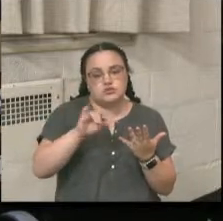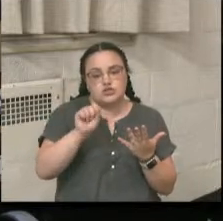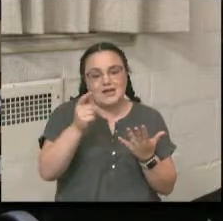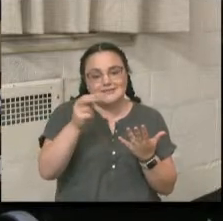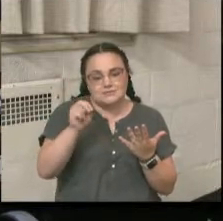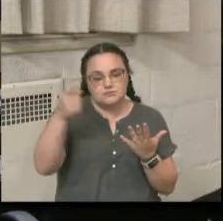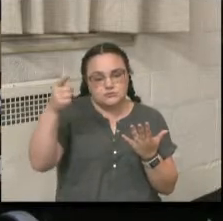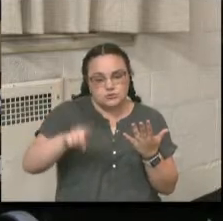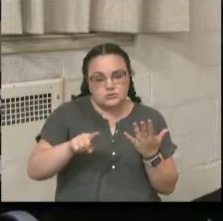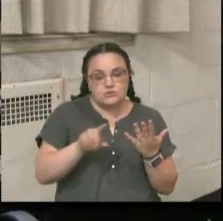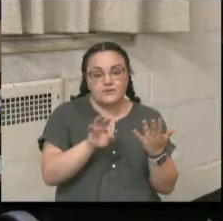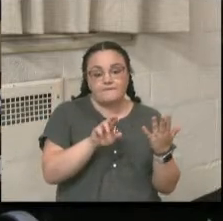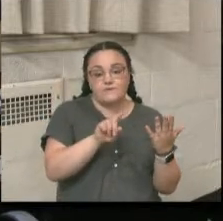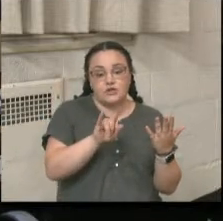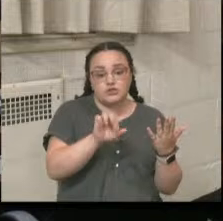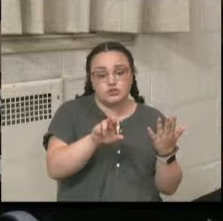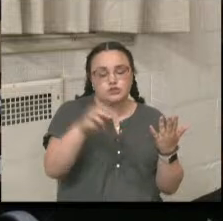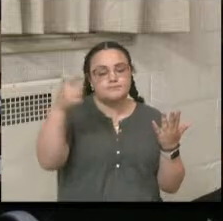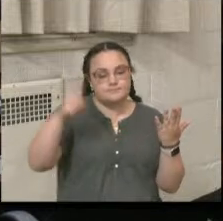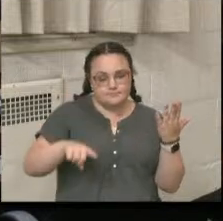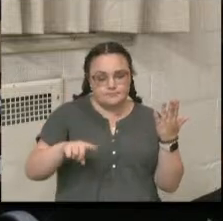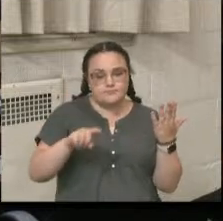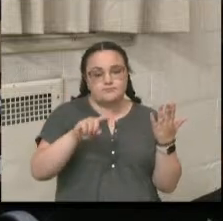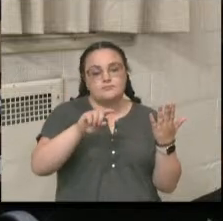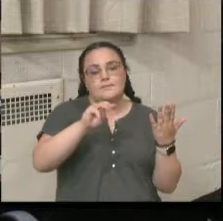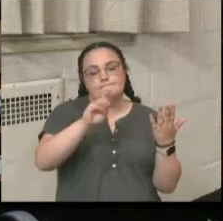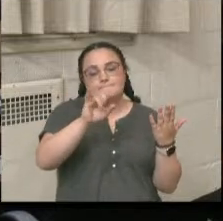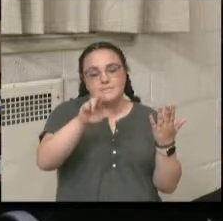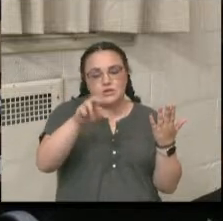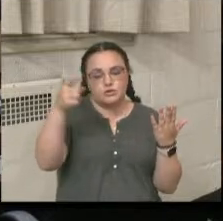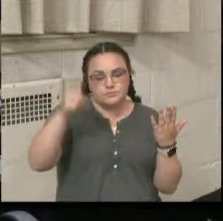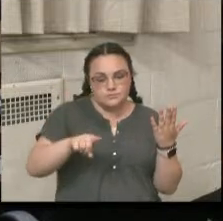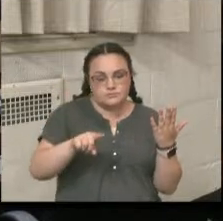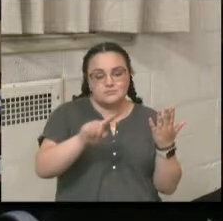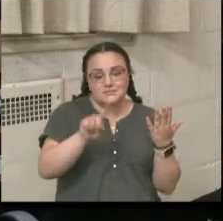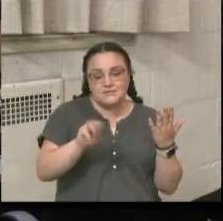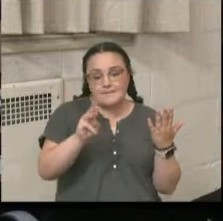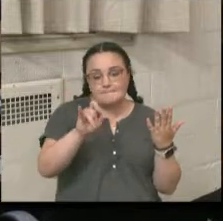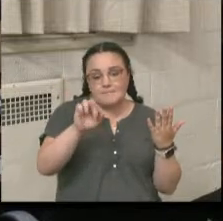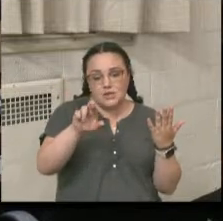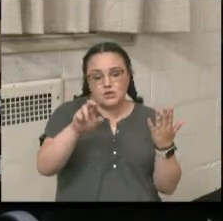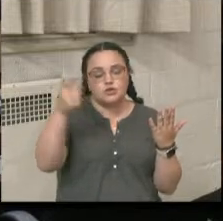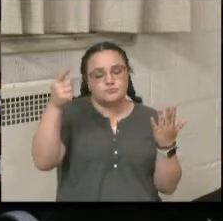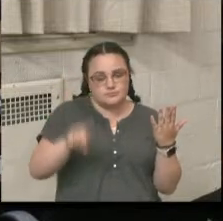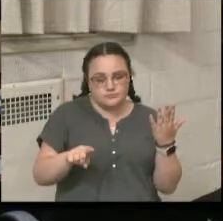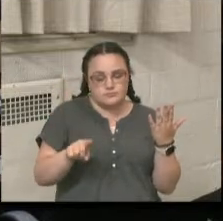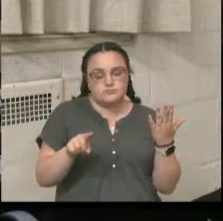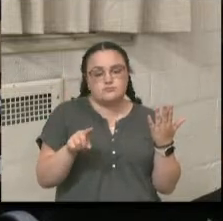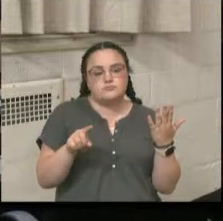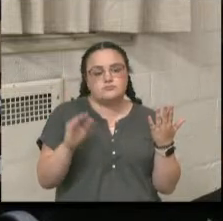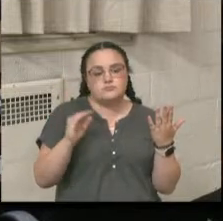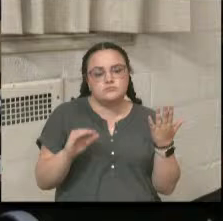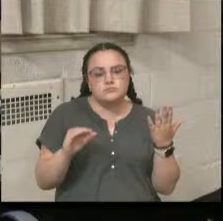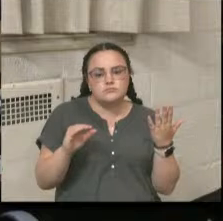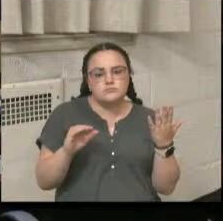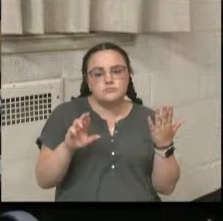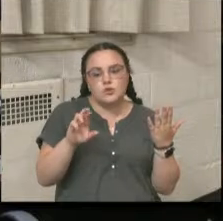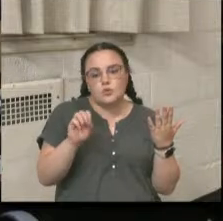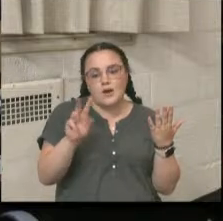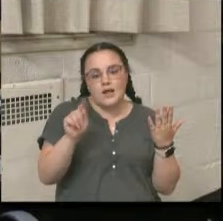Frazier, Aye. Dr. J. Miller, Dr. Z. Miller, Aye. Mrs.